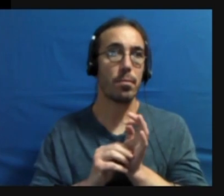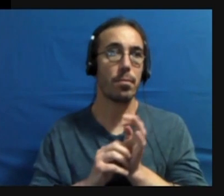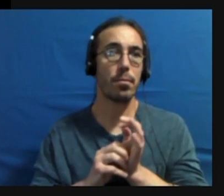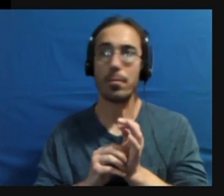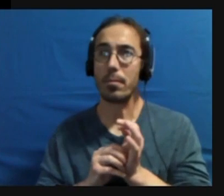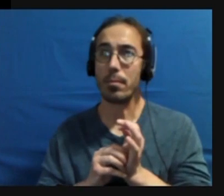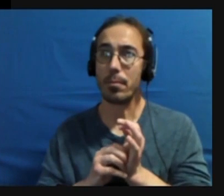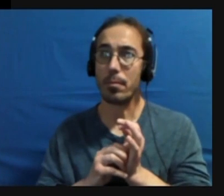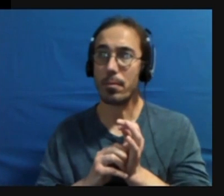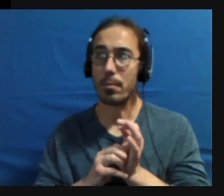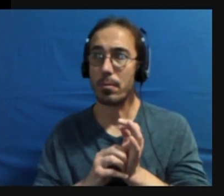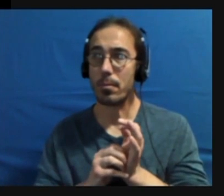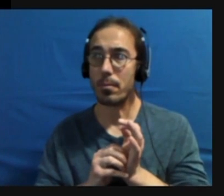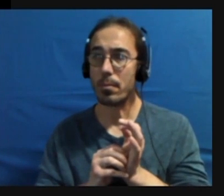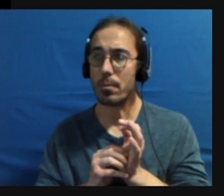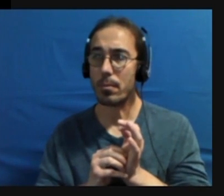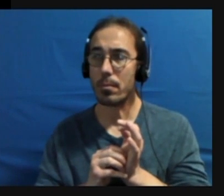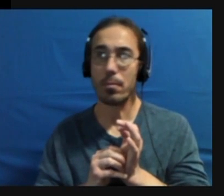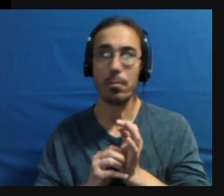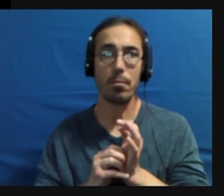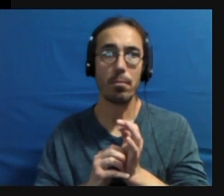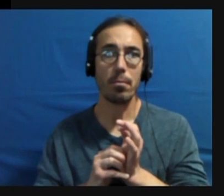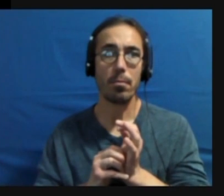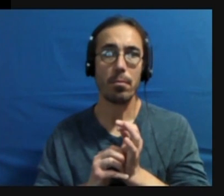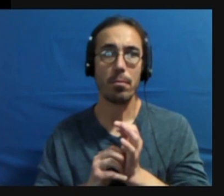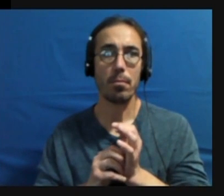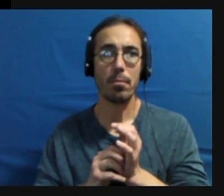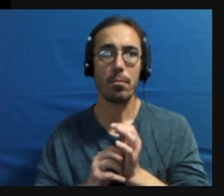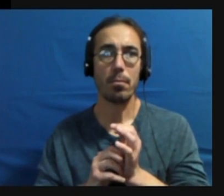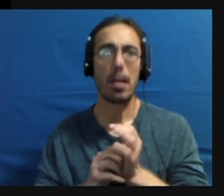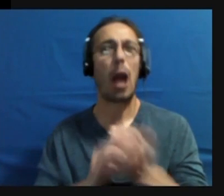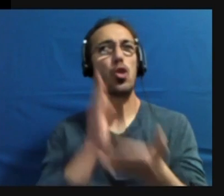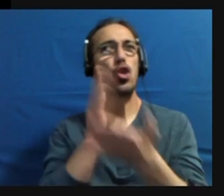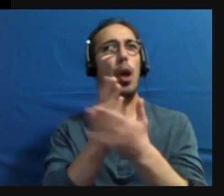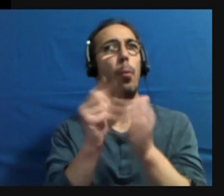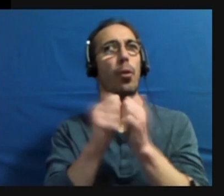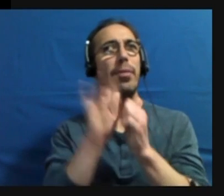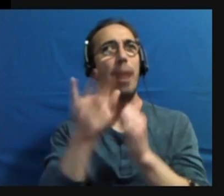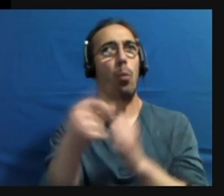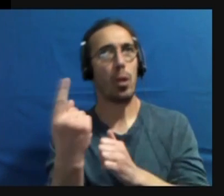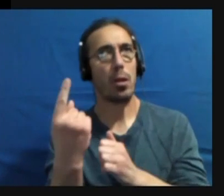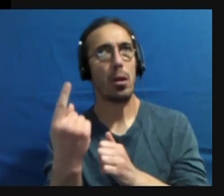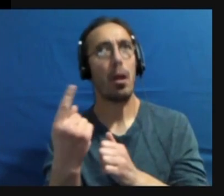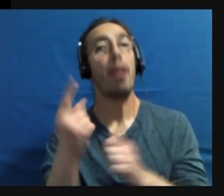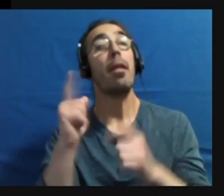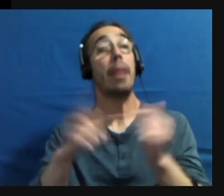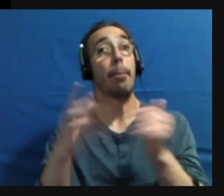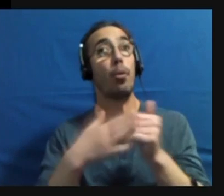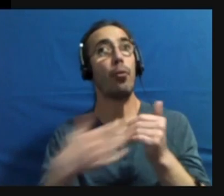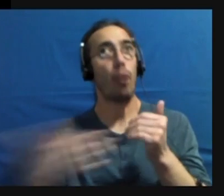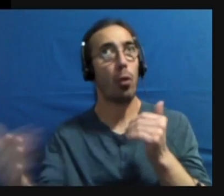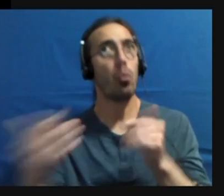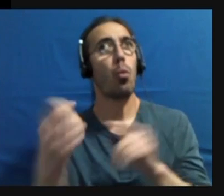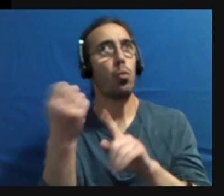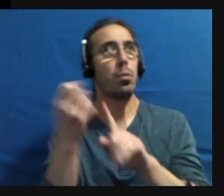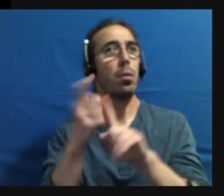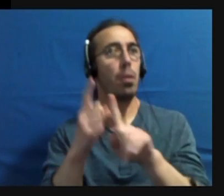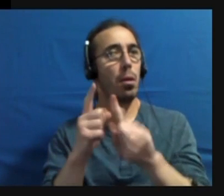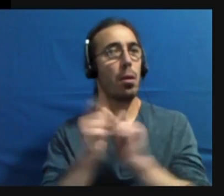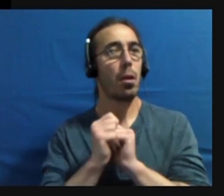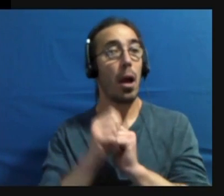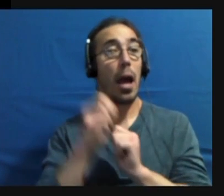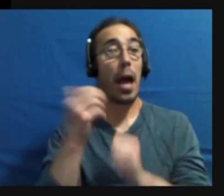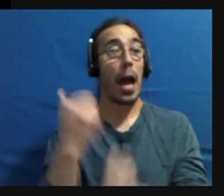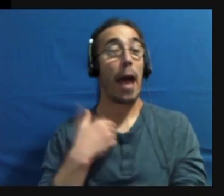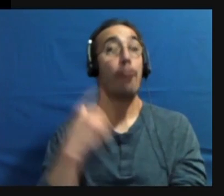I will stop there on that one instead of going into the next part because we get into the mixture in just a moment. We have auditory